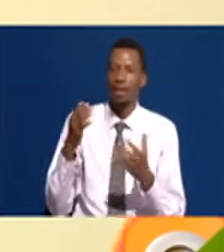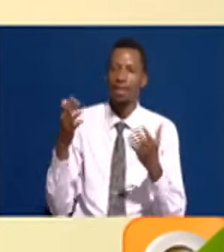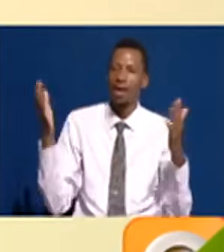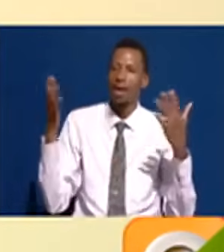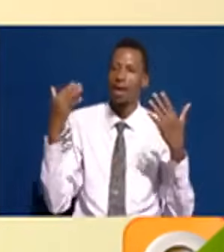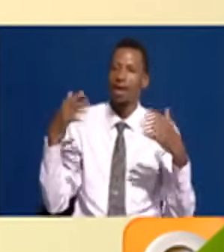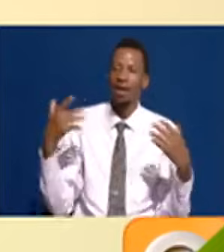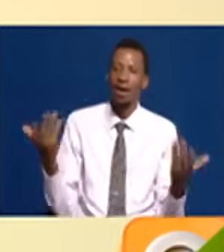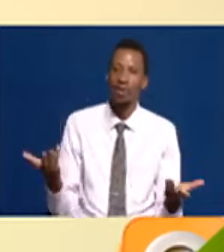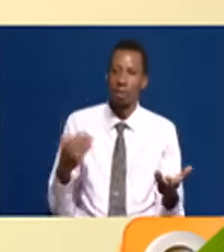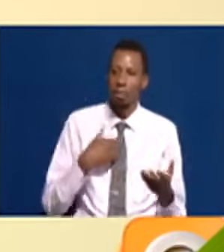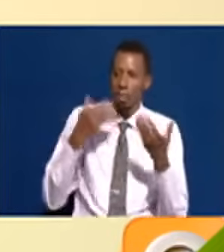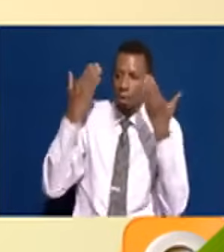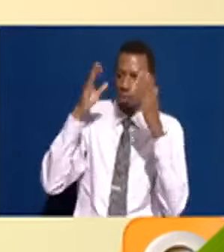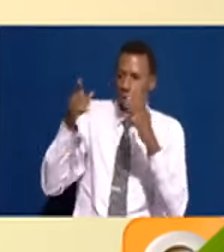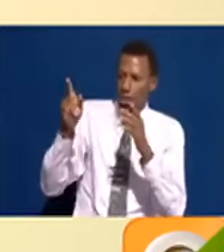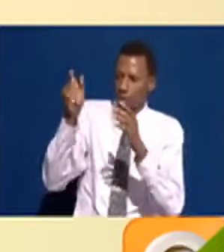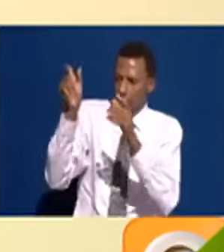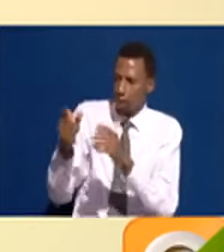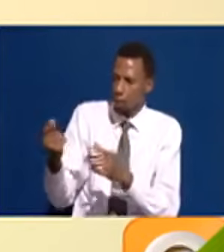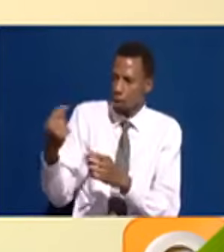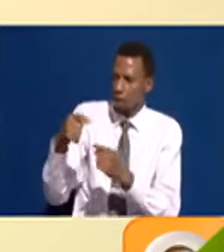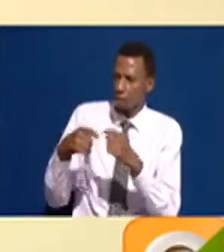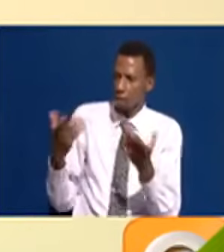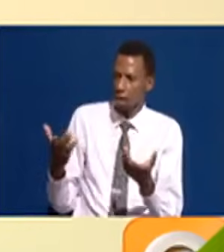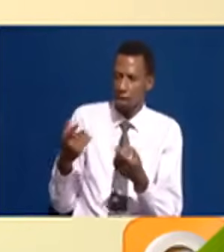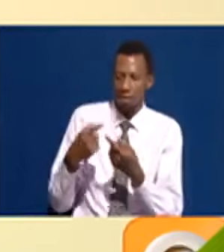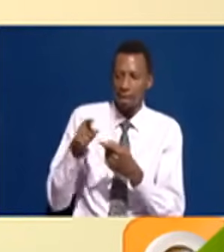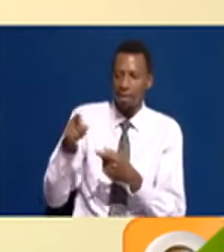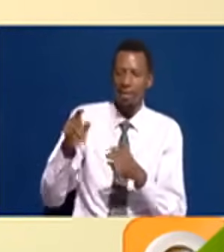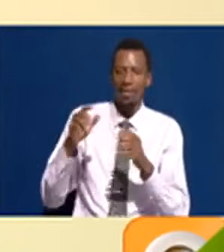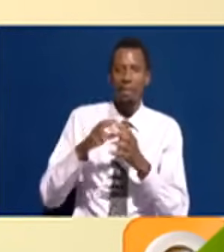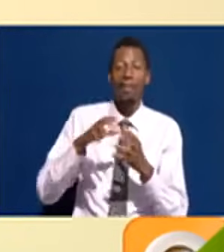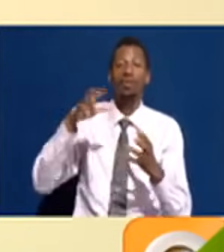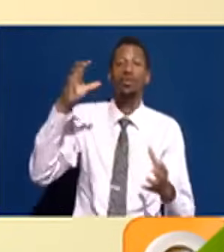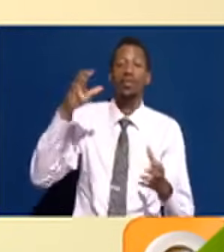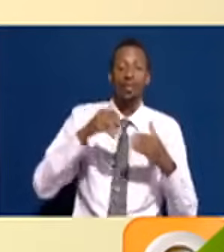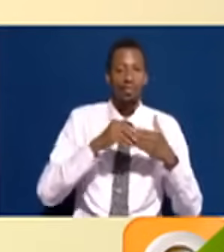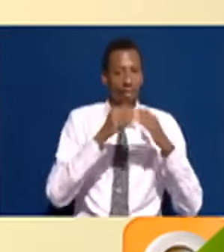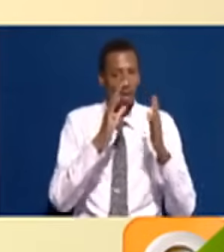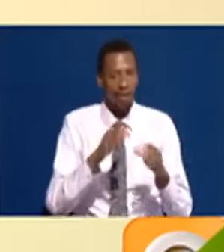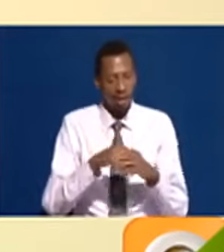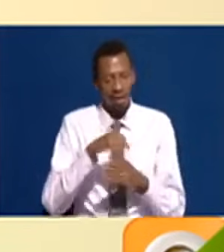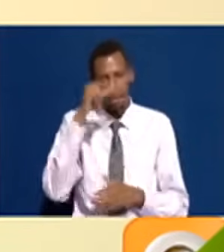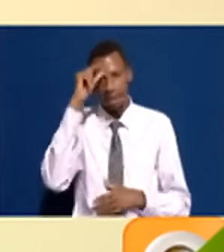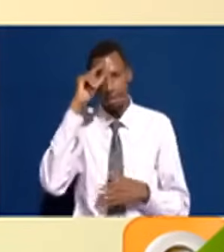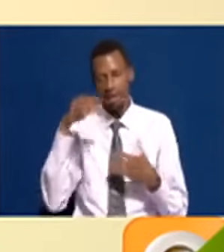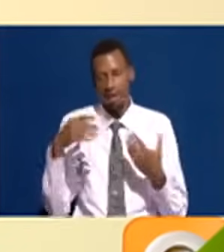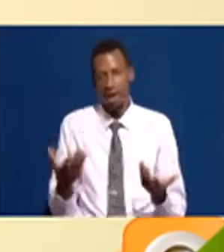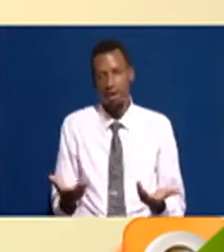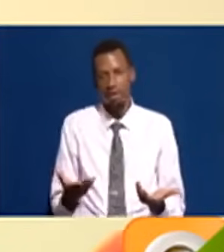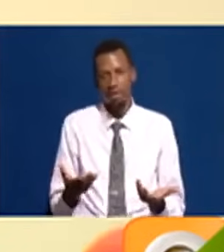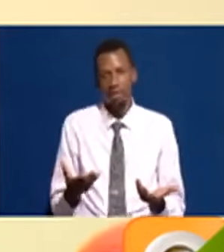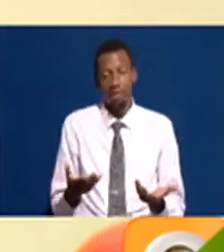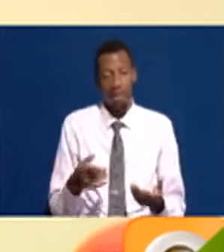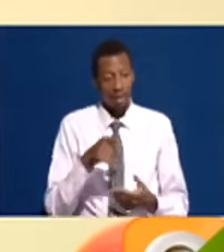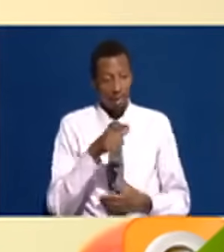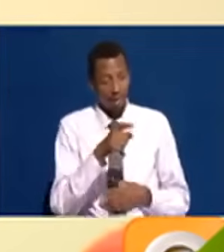guy is coming from. And this is supposed to be majority leader of government. I think, you know, the